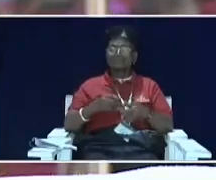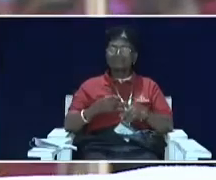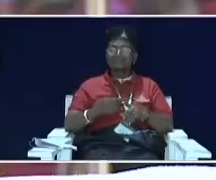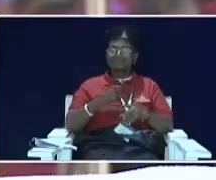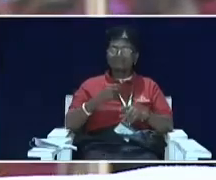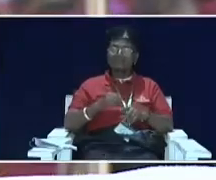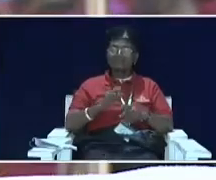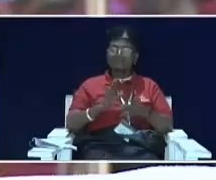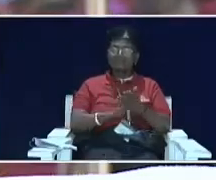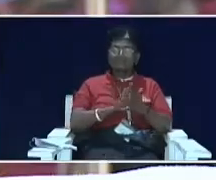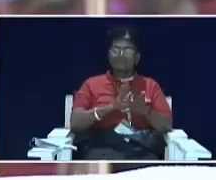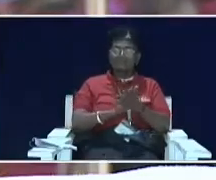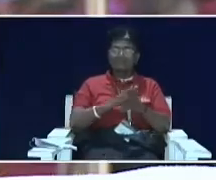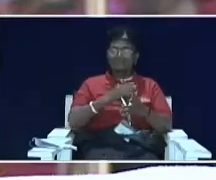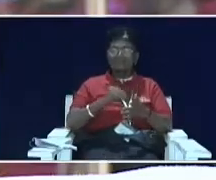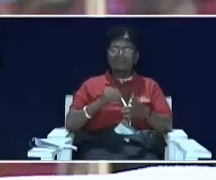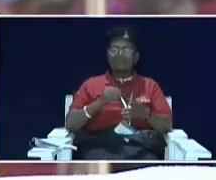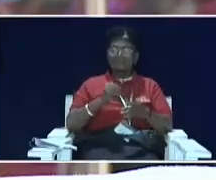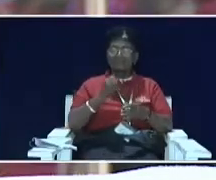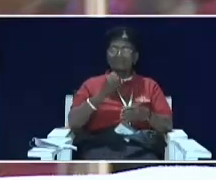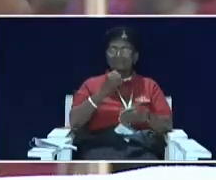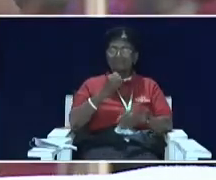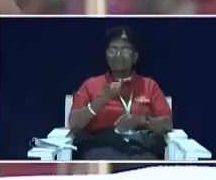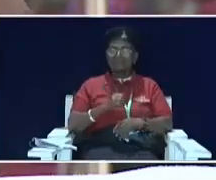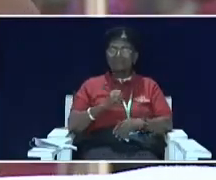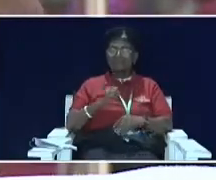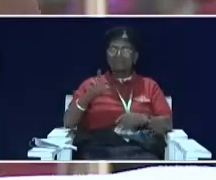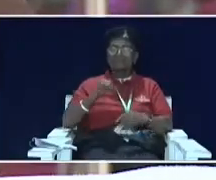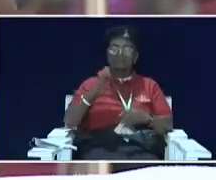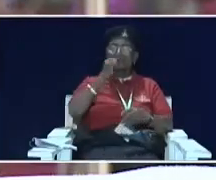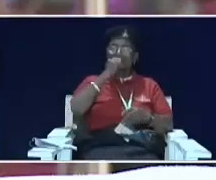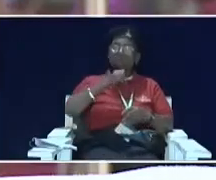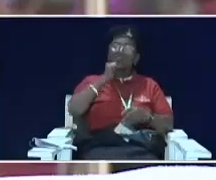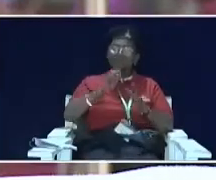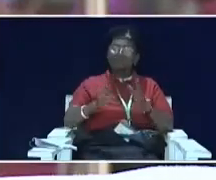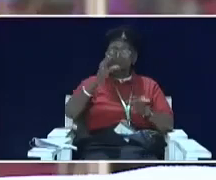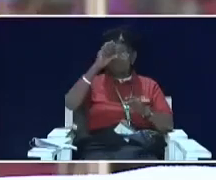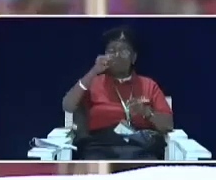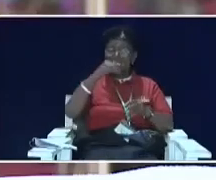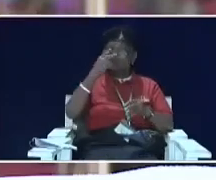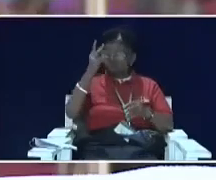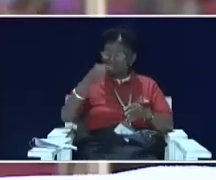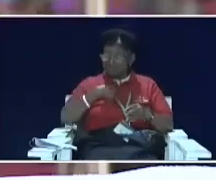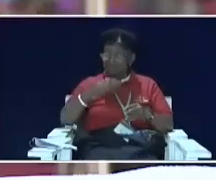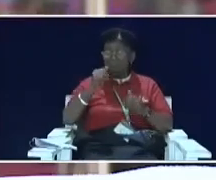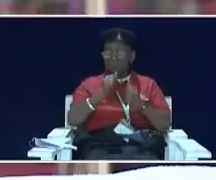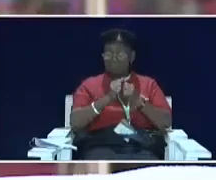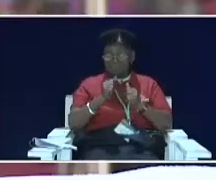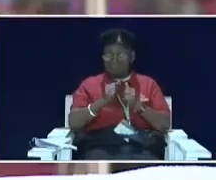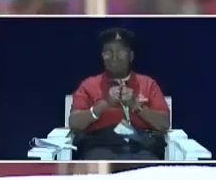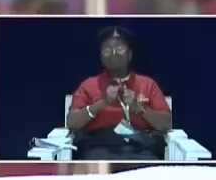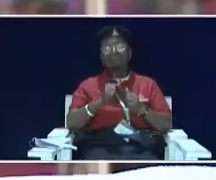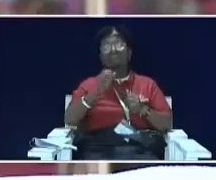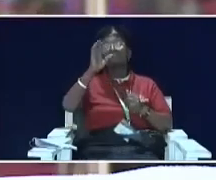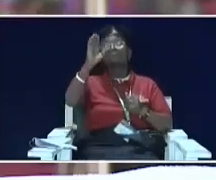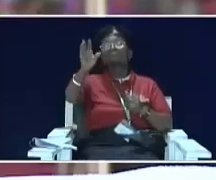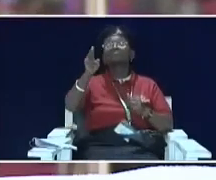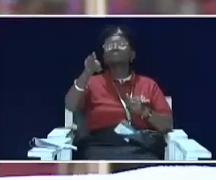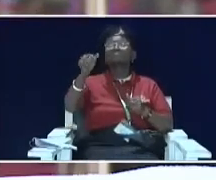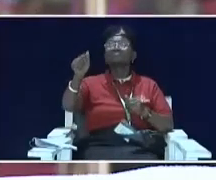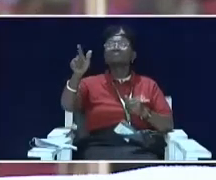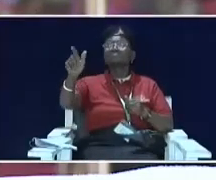And an elderly man saw me with the plate on my head, chalk on my face, and